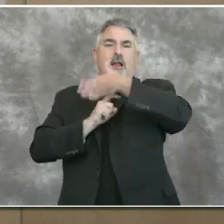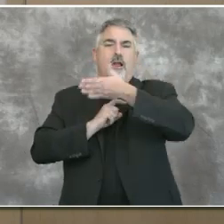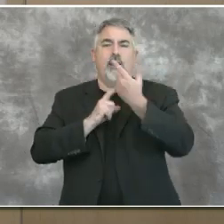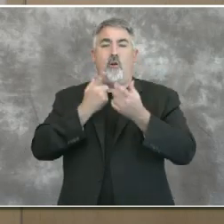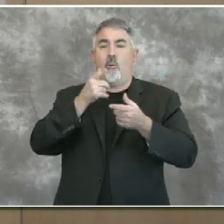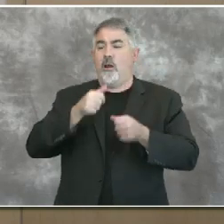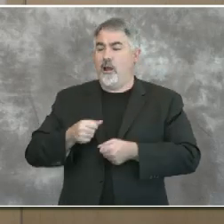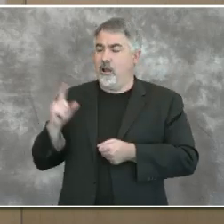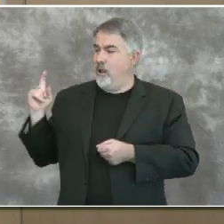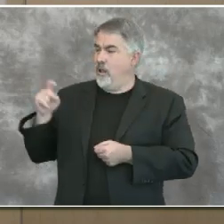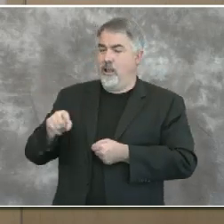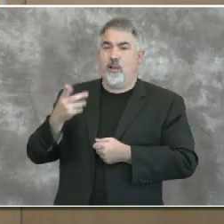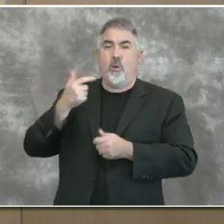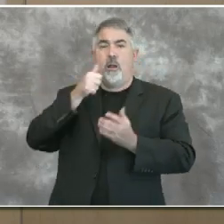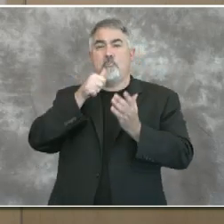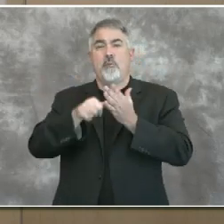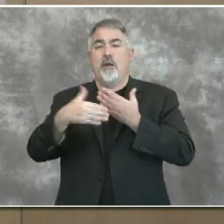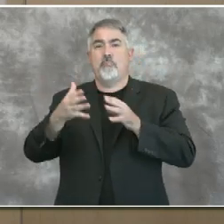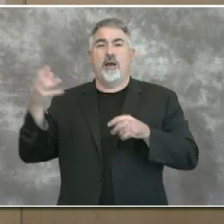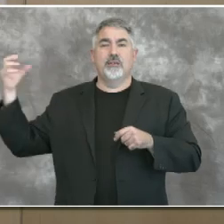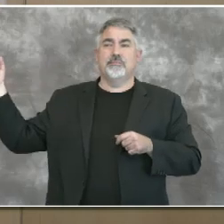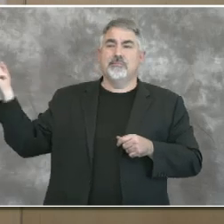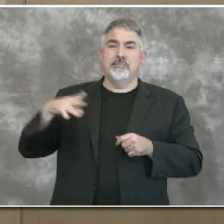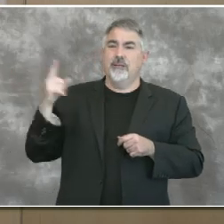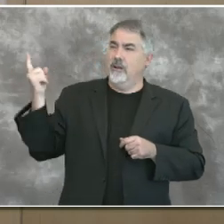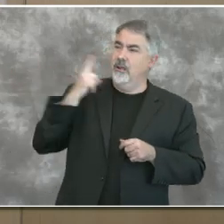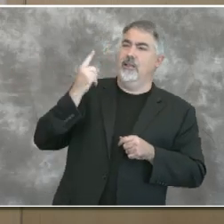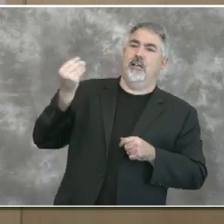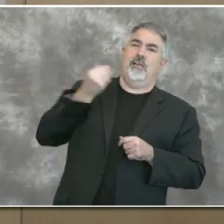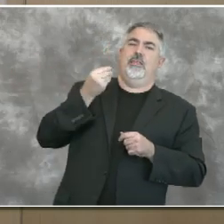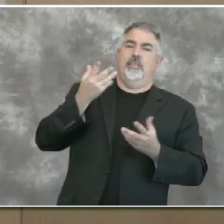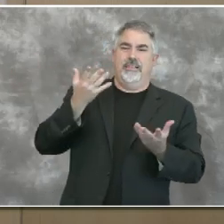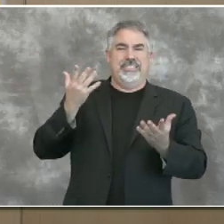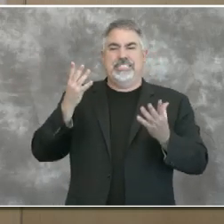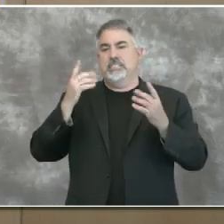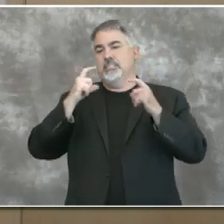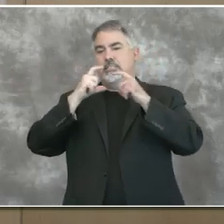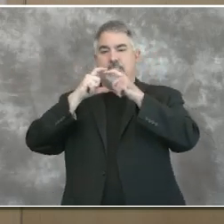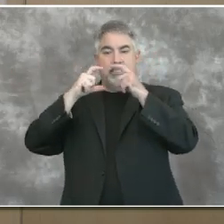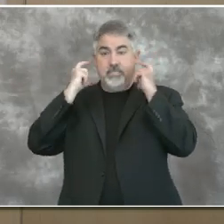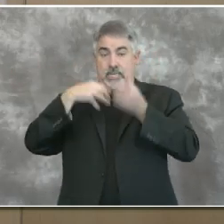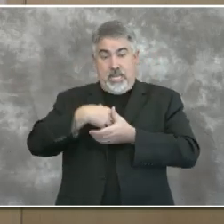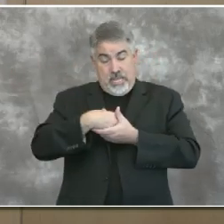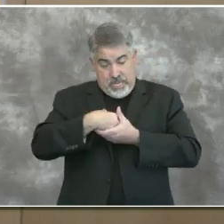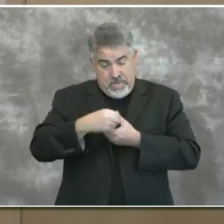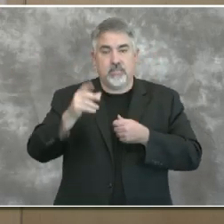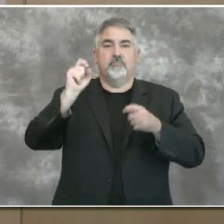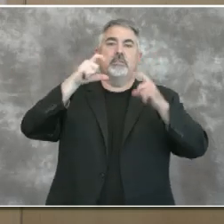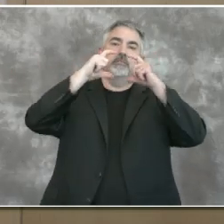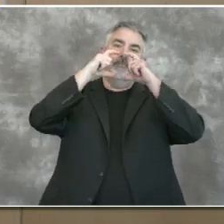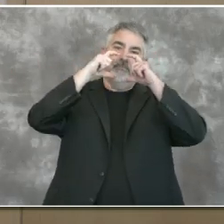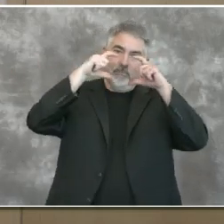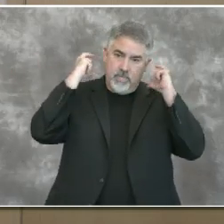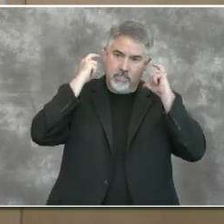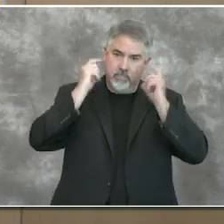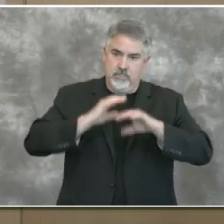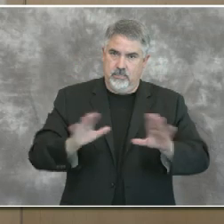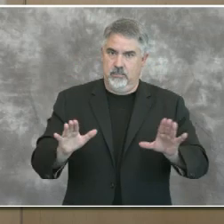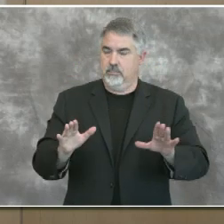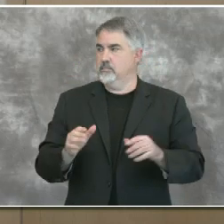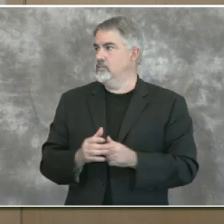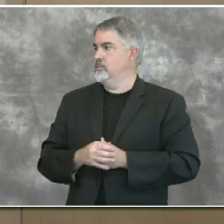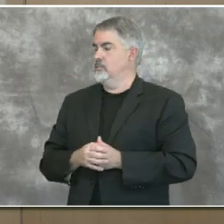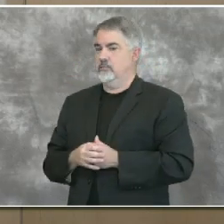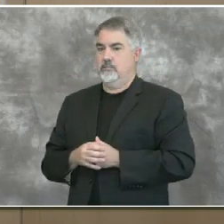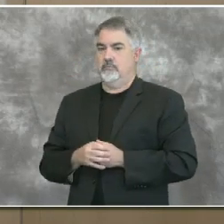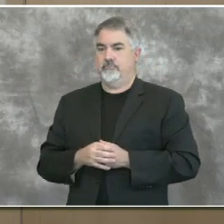you to be ready. Again, the mantra, if you leave your place, cover your face. We have recommended locally that individuals, when